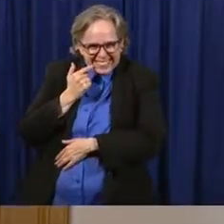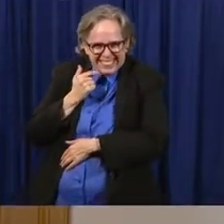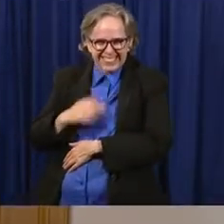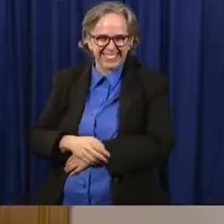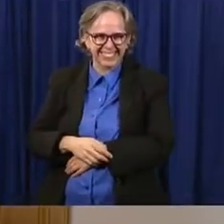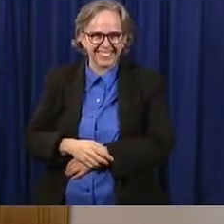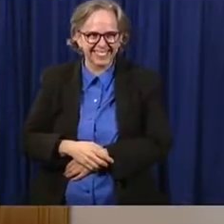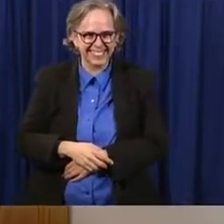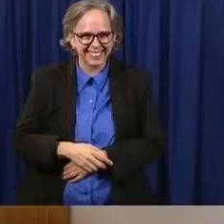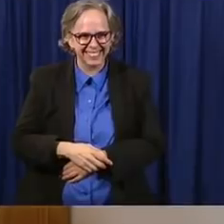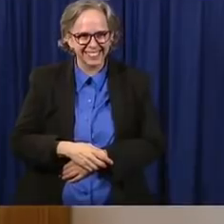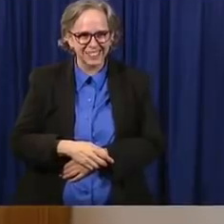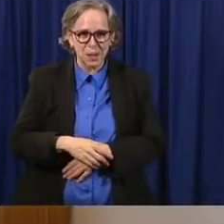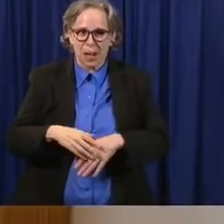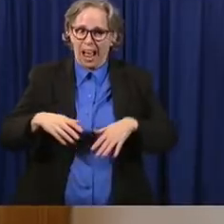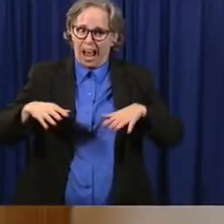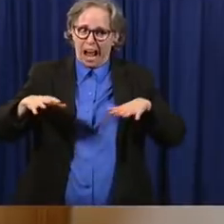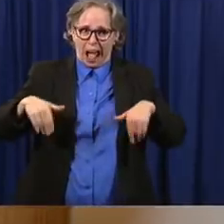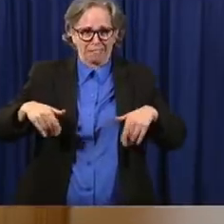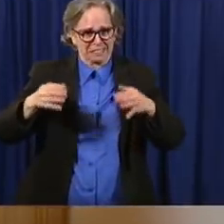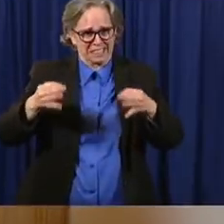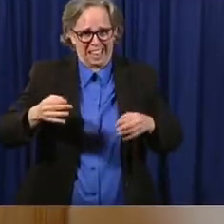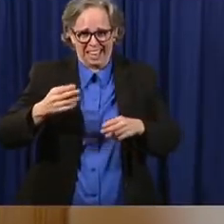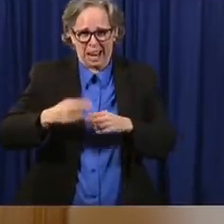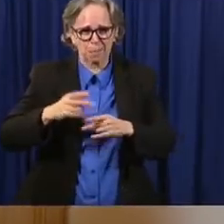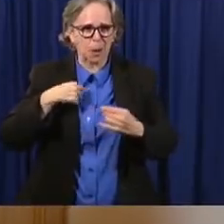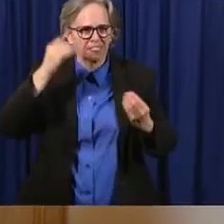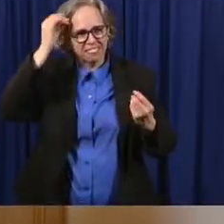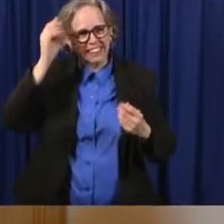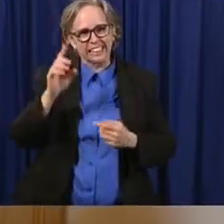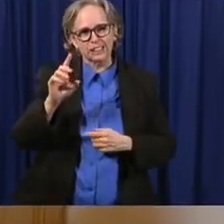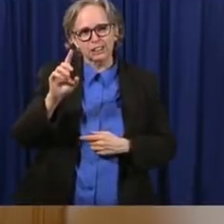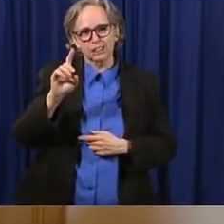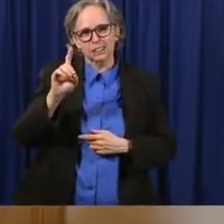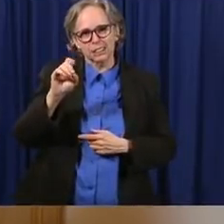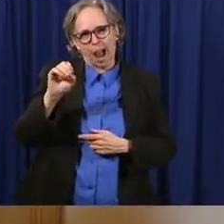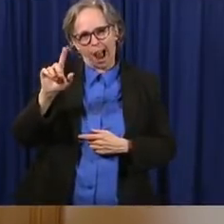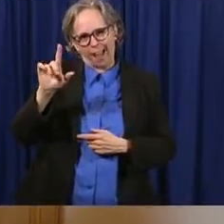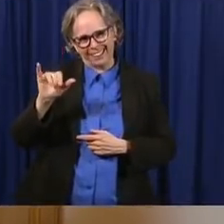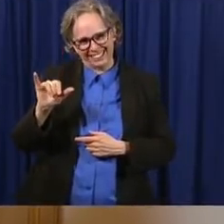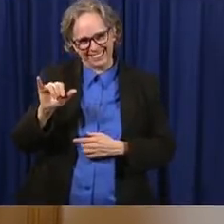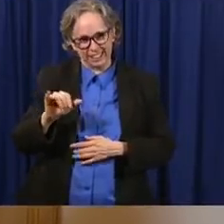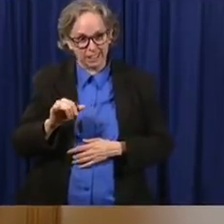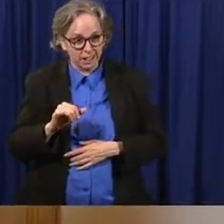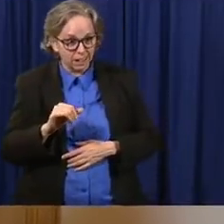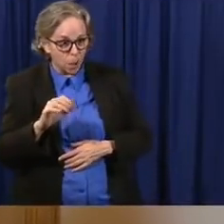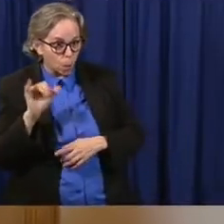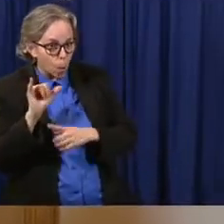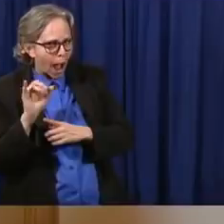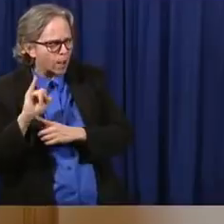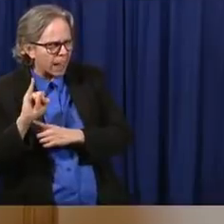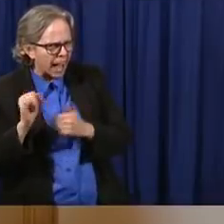Well, we haven't quite got there, but we're thinking about Dolly. Dolly, okay. With a Y at the end or an